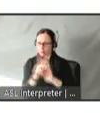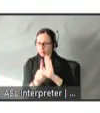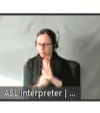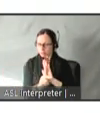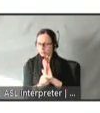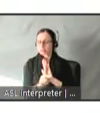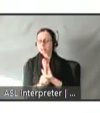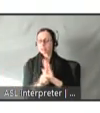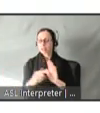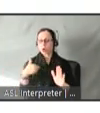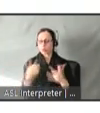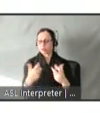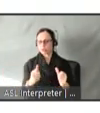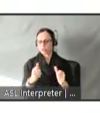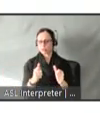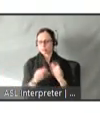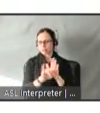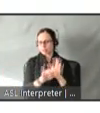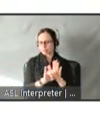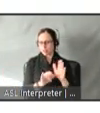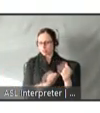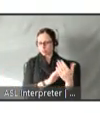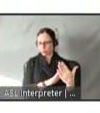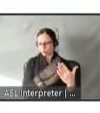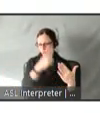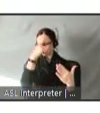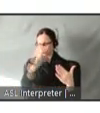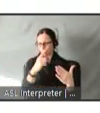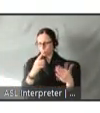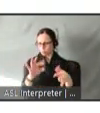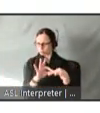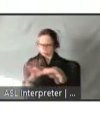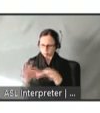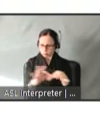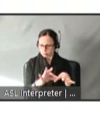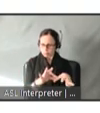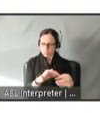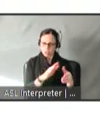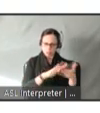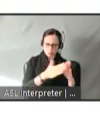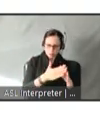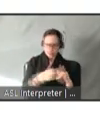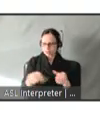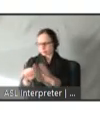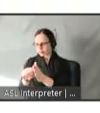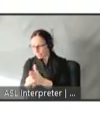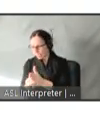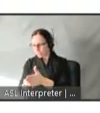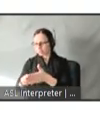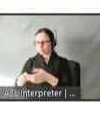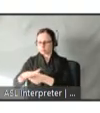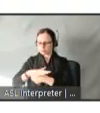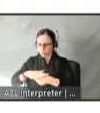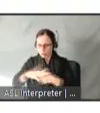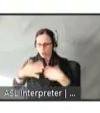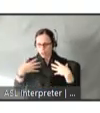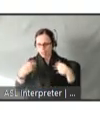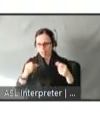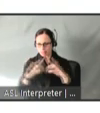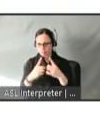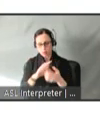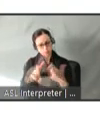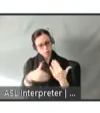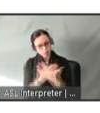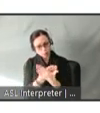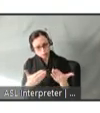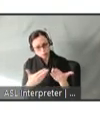identify approaches to improve partnerships between communities and state and territorial health departments. Again, all of these new resources